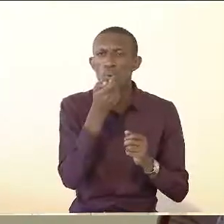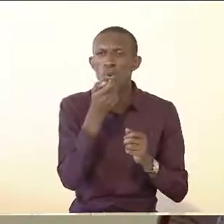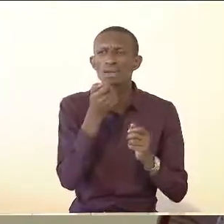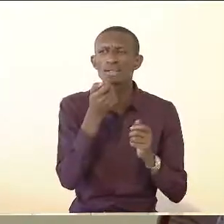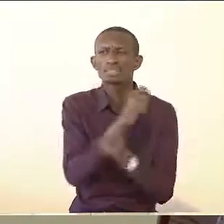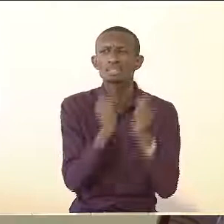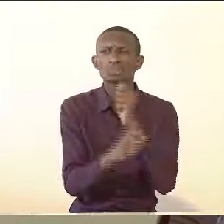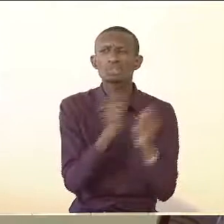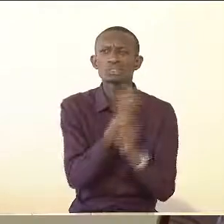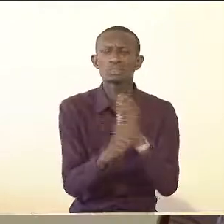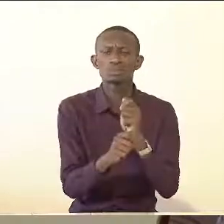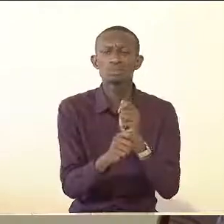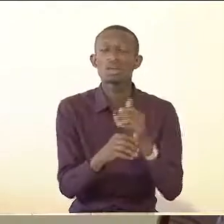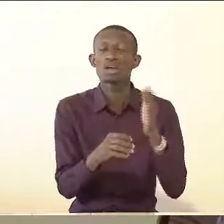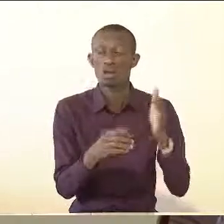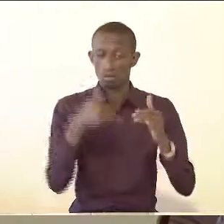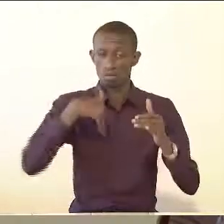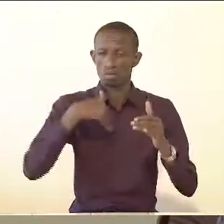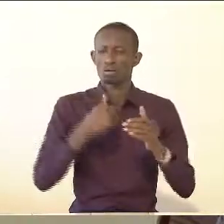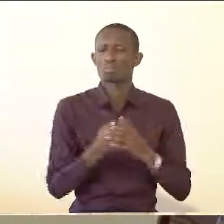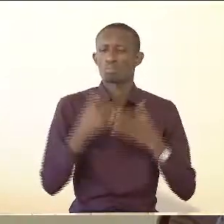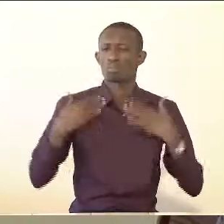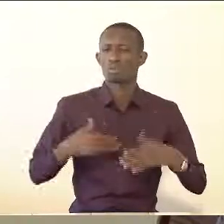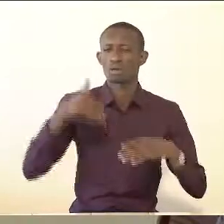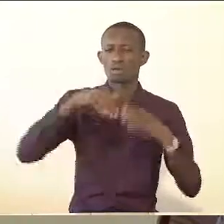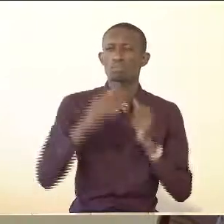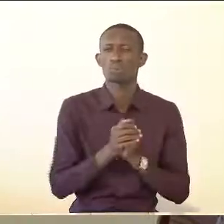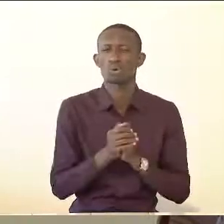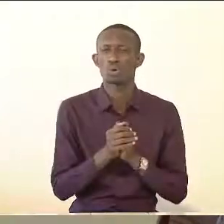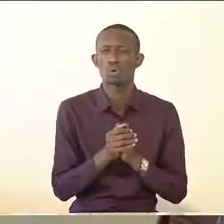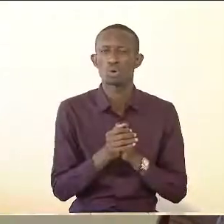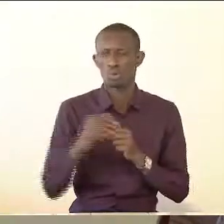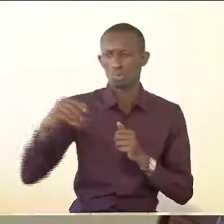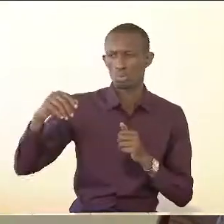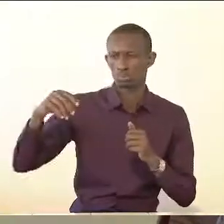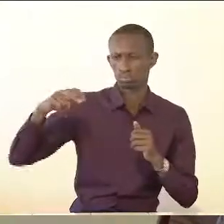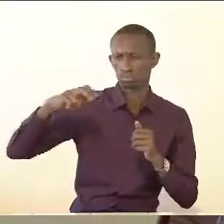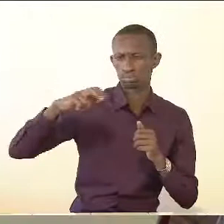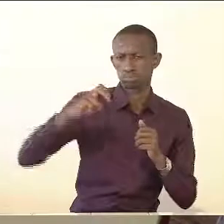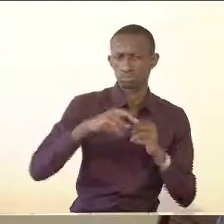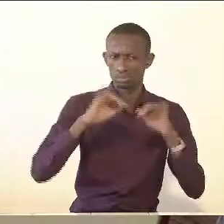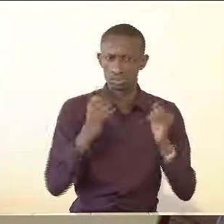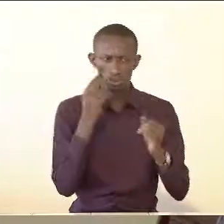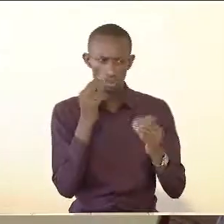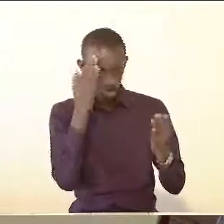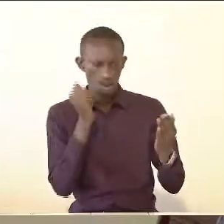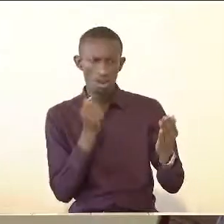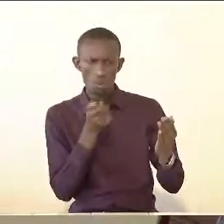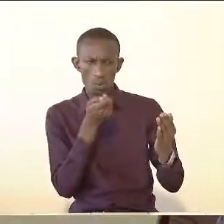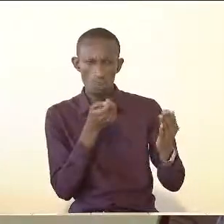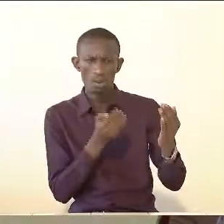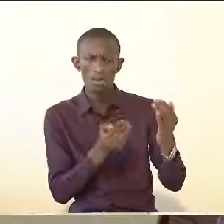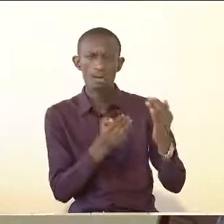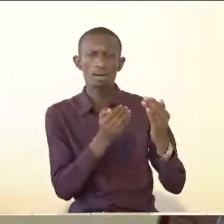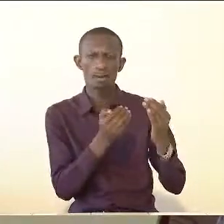detector. And those detectors are called receptors, and are able to send the information or the signals to the brain, and the brain will be